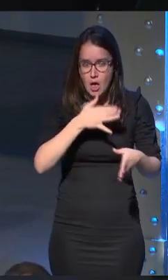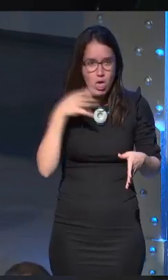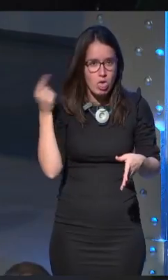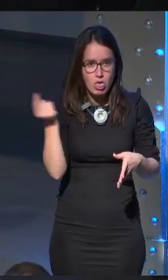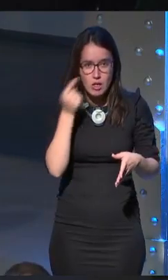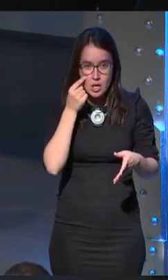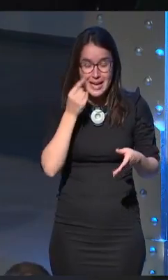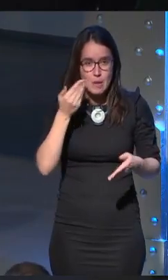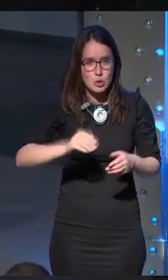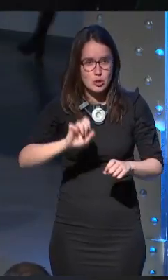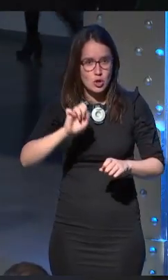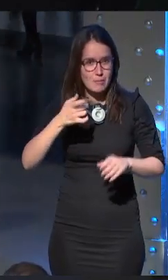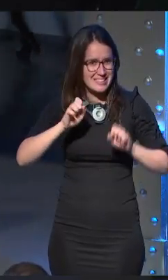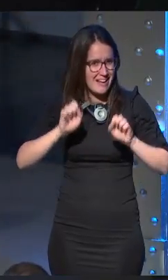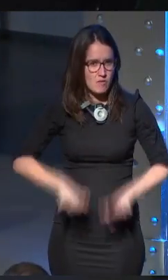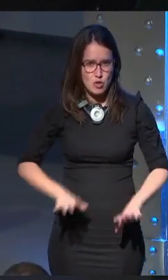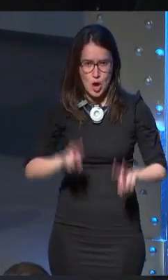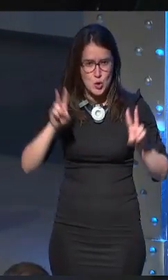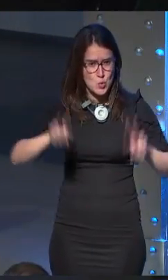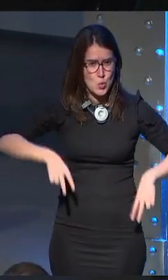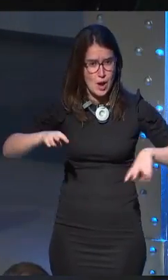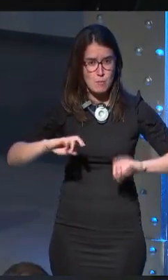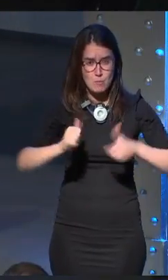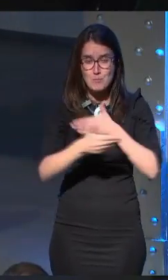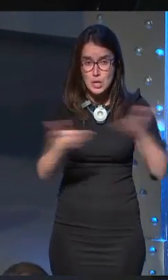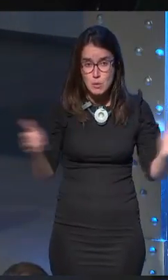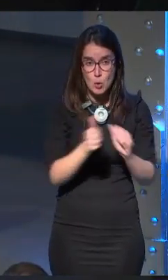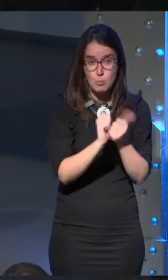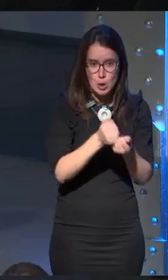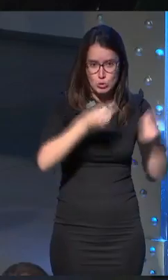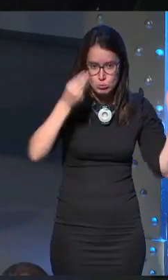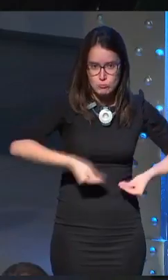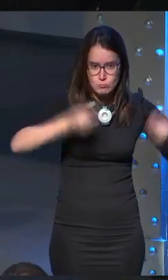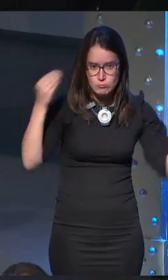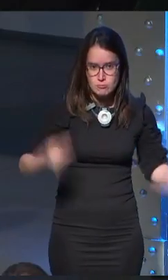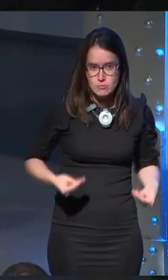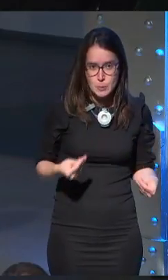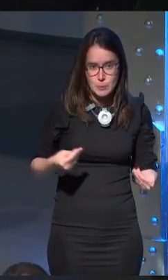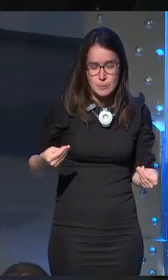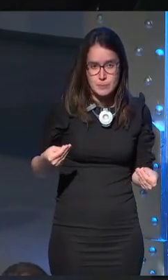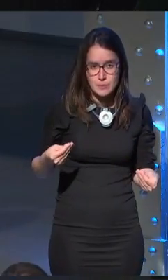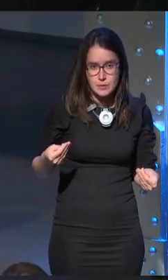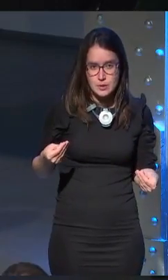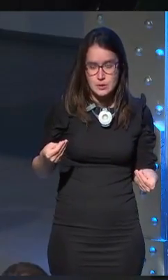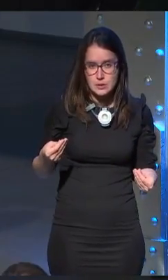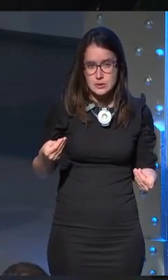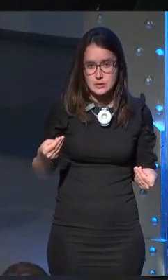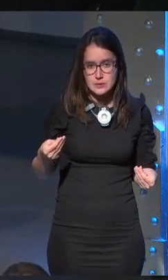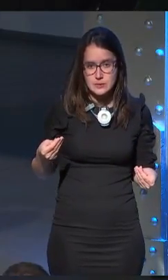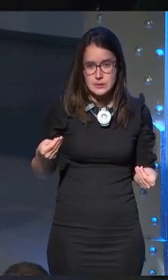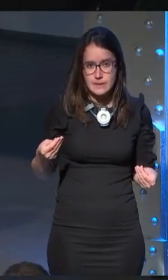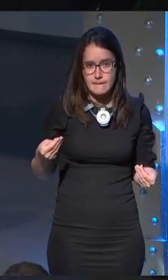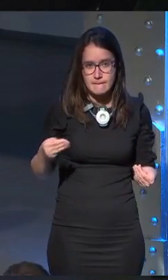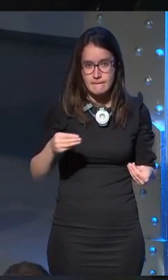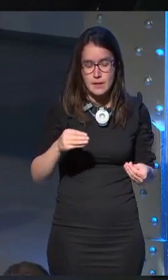joined the Navy. I wasn't a particularly good pilot at first, but I stuck with it. And, years later, I landed